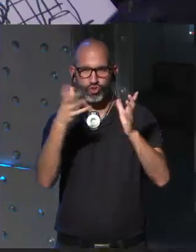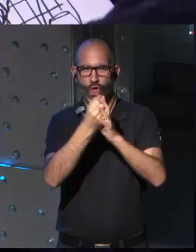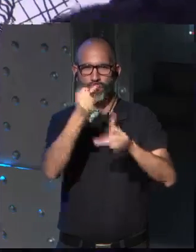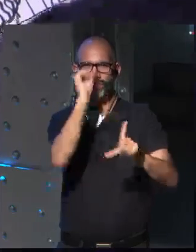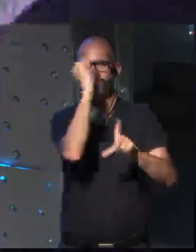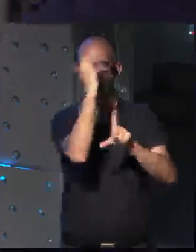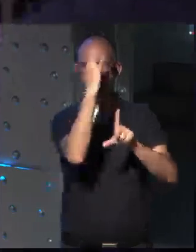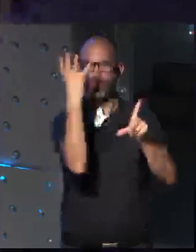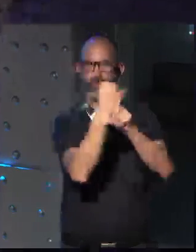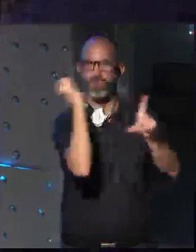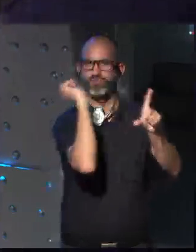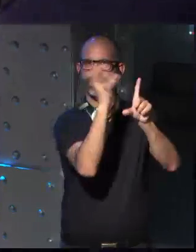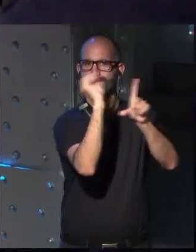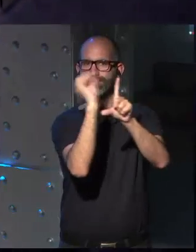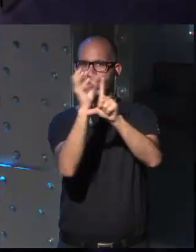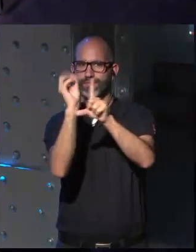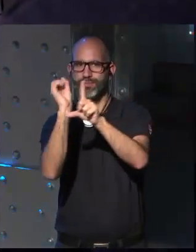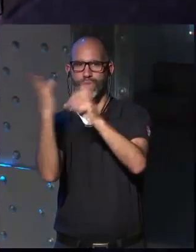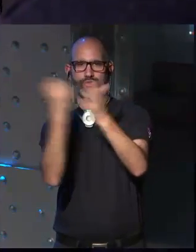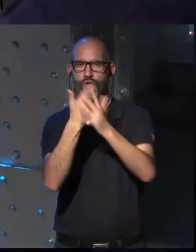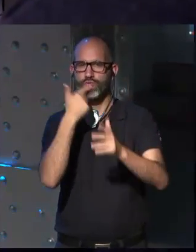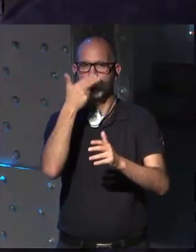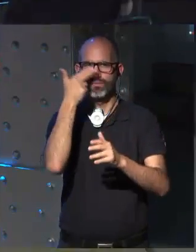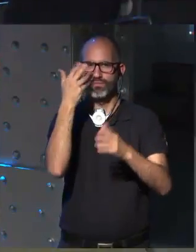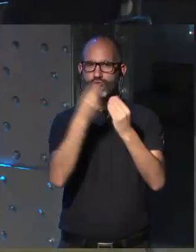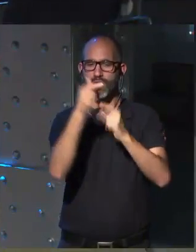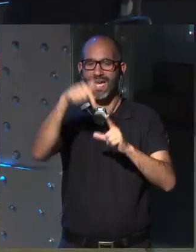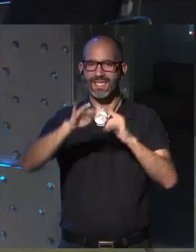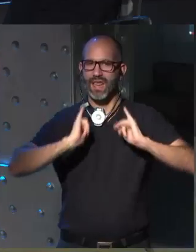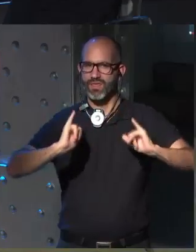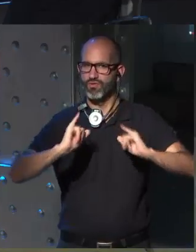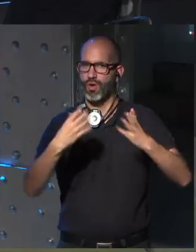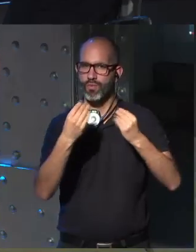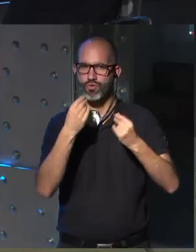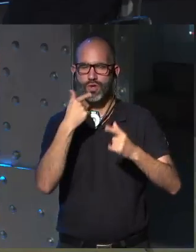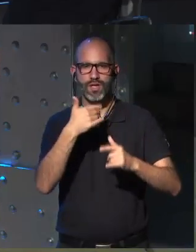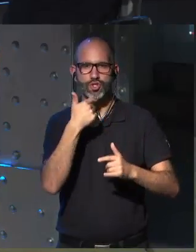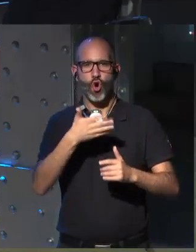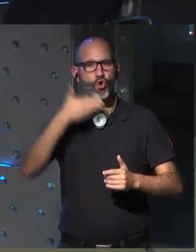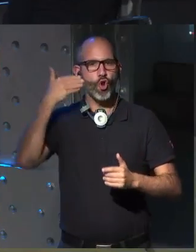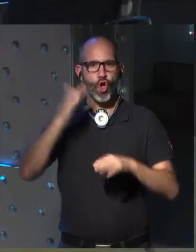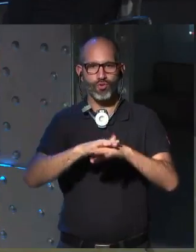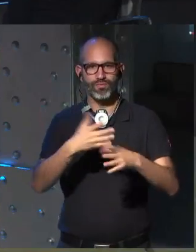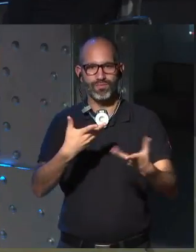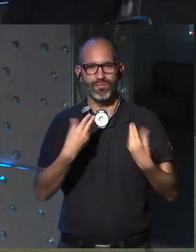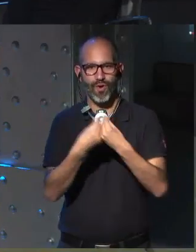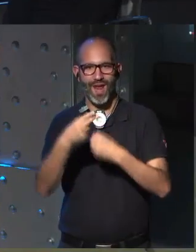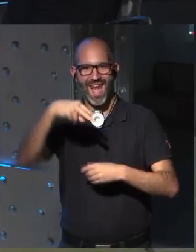entire talk. I've had a great time myself during this event. It's been a privilege to count on